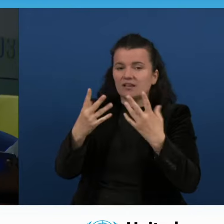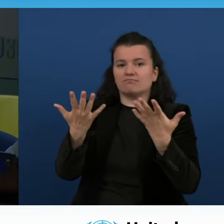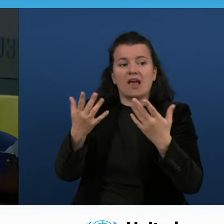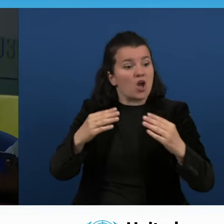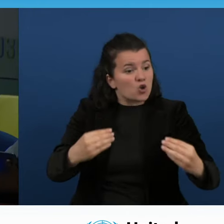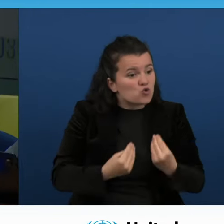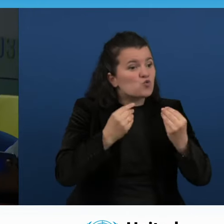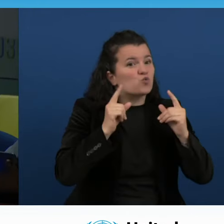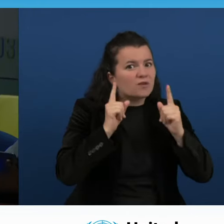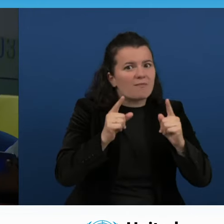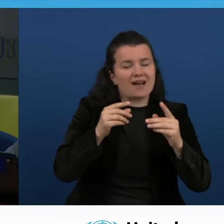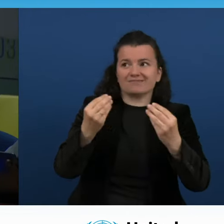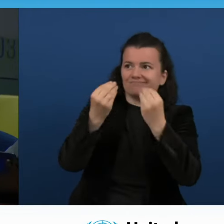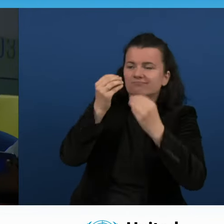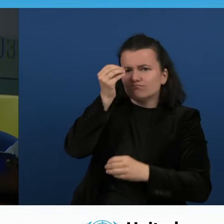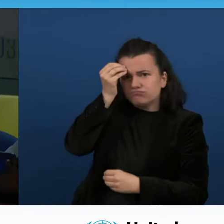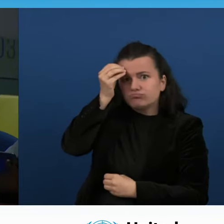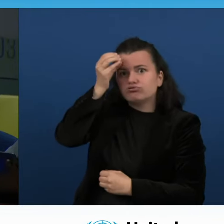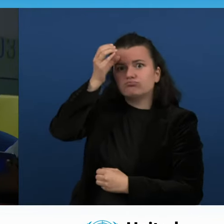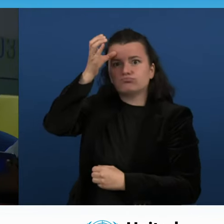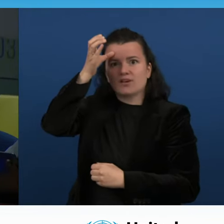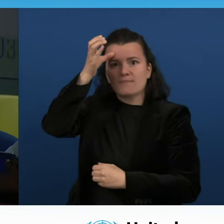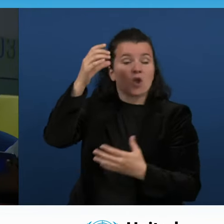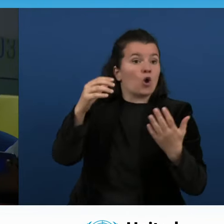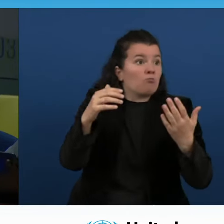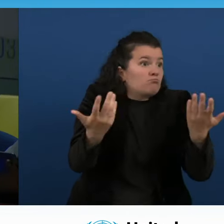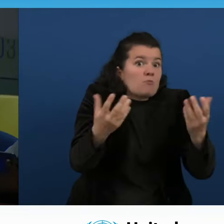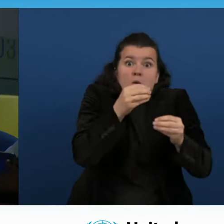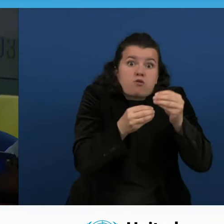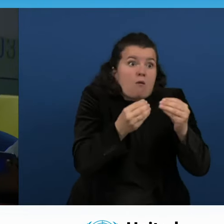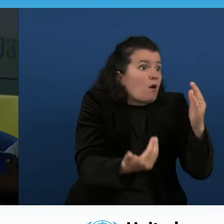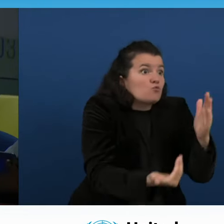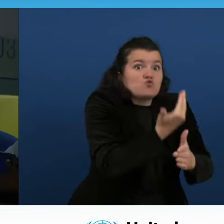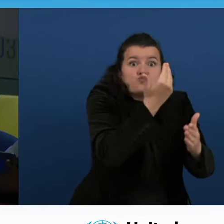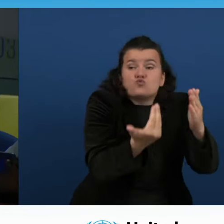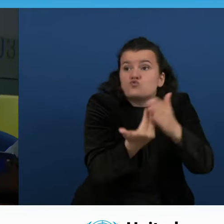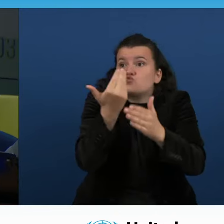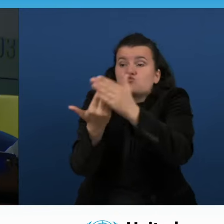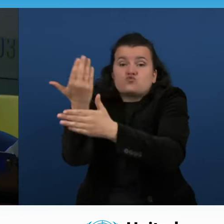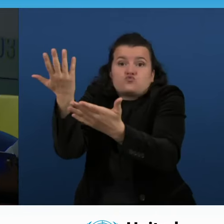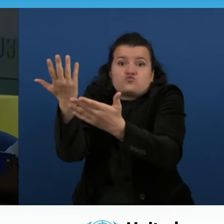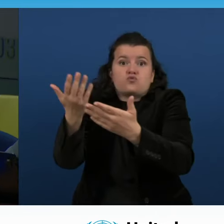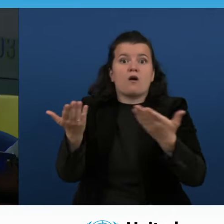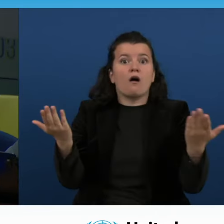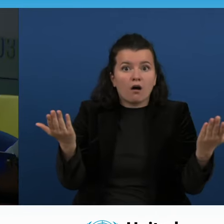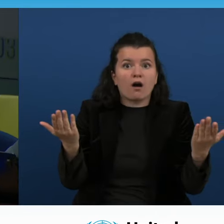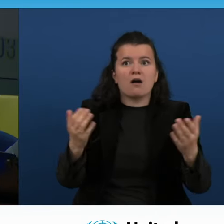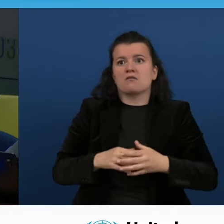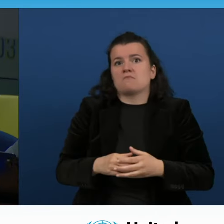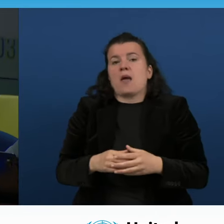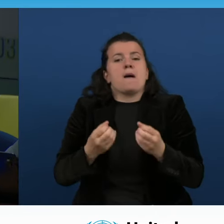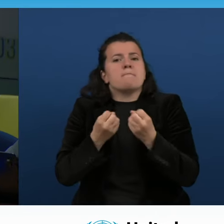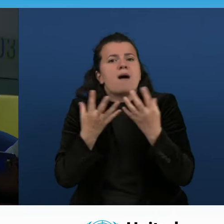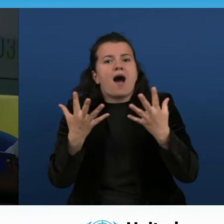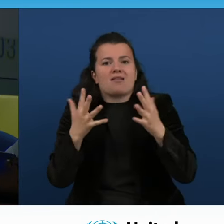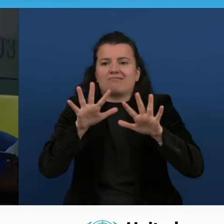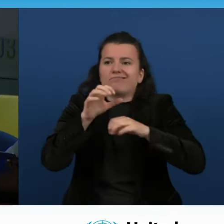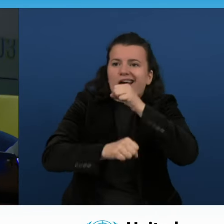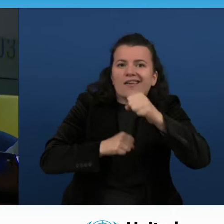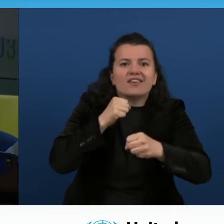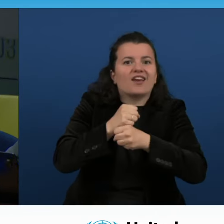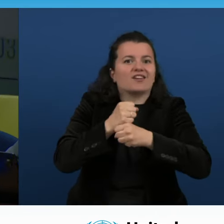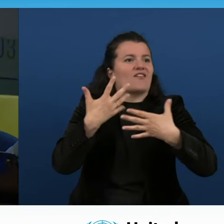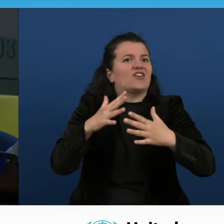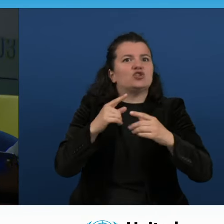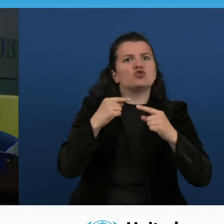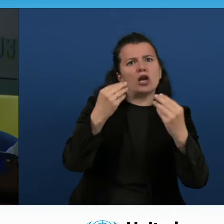we have never faced before. We have spent decades preparing ourselves for an interconnected world linked to the